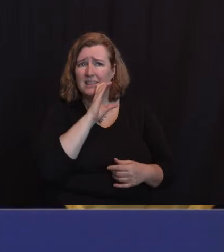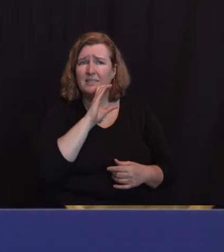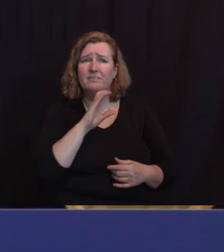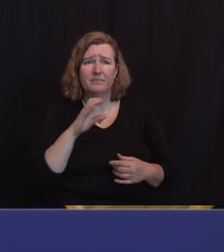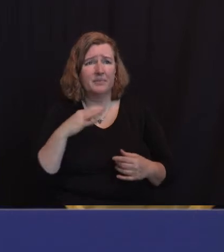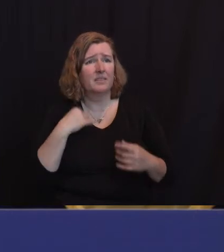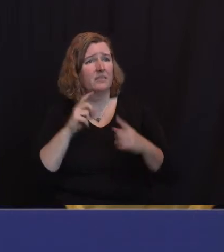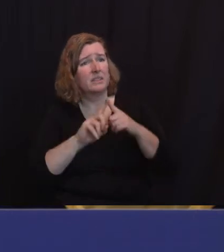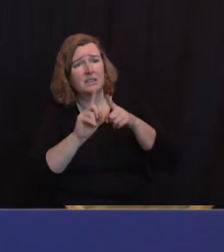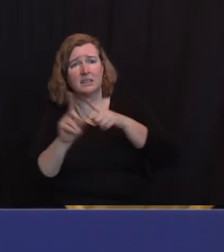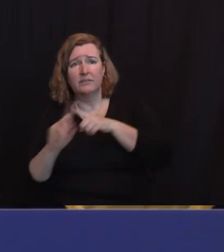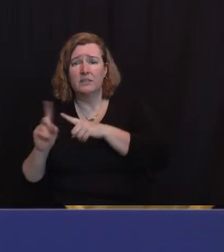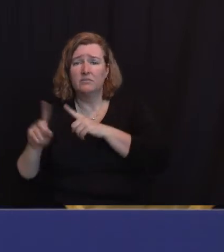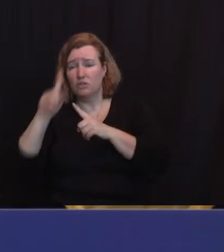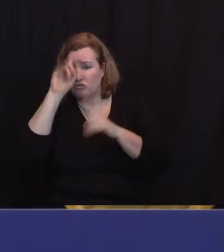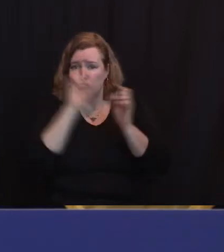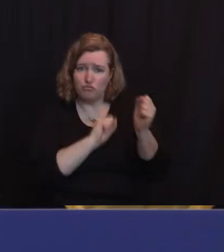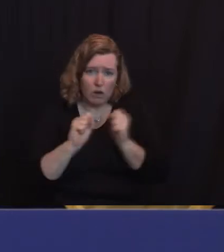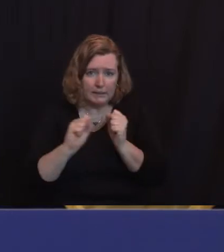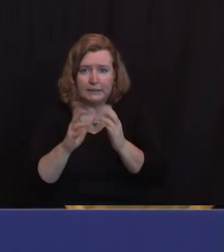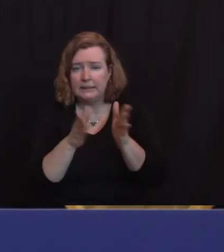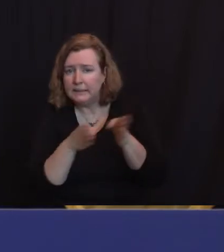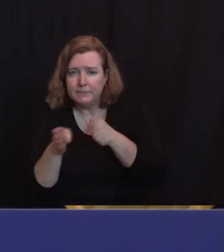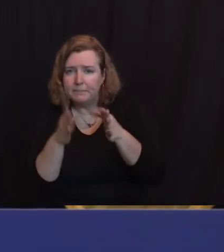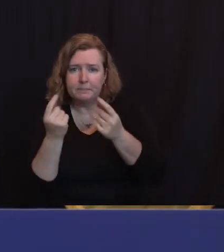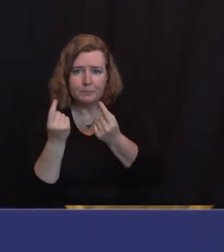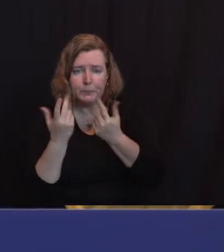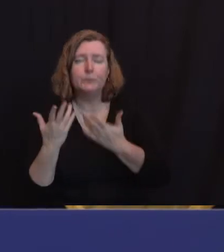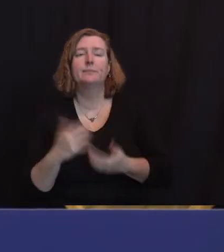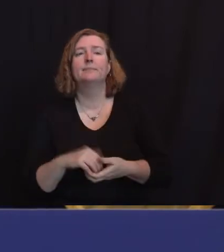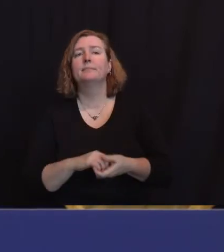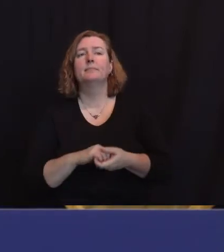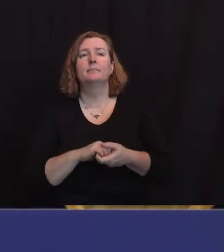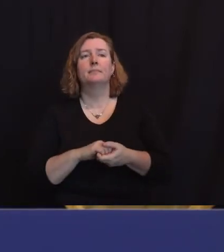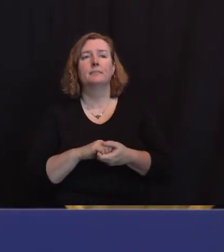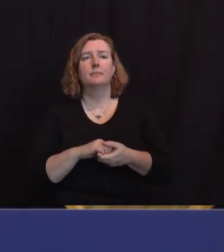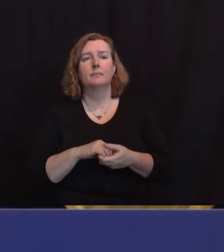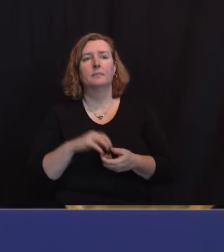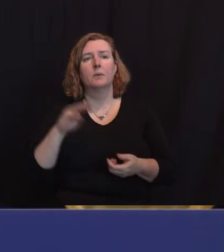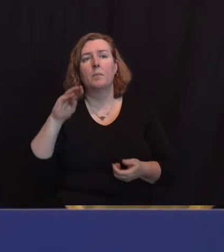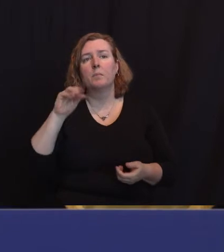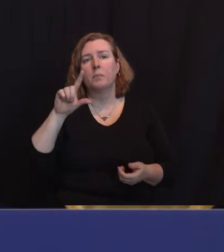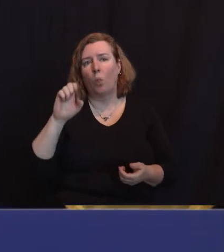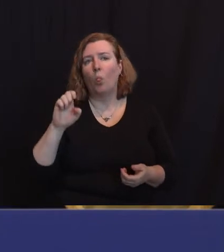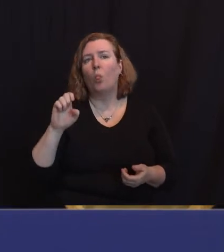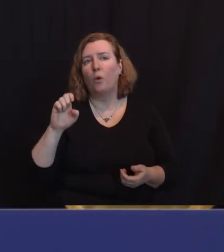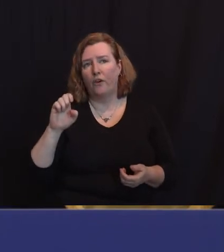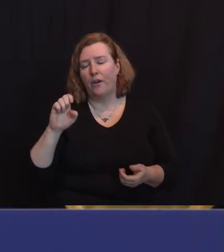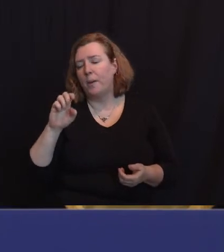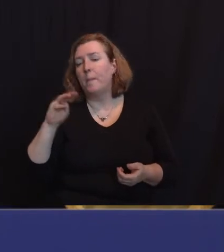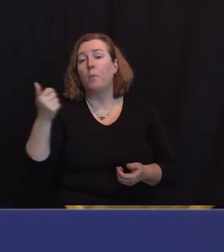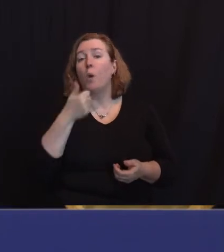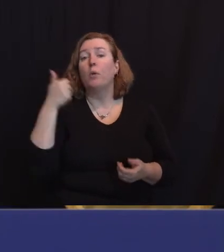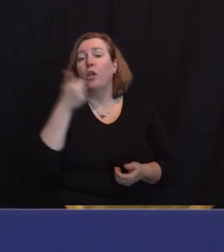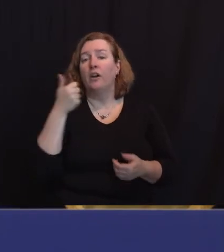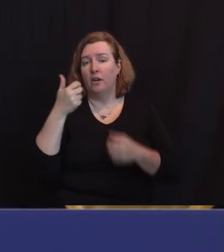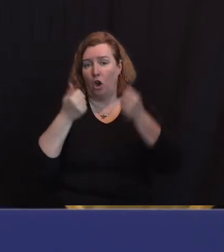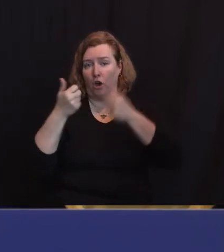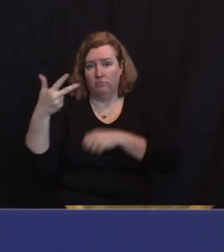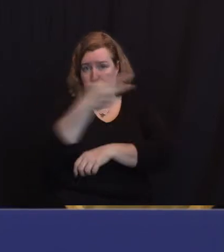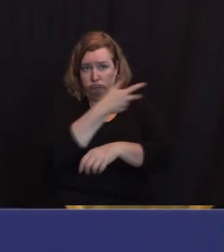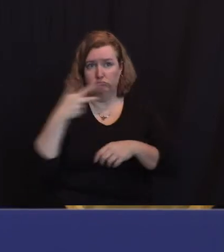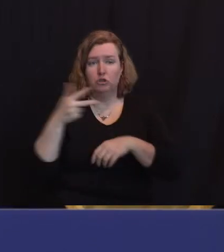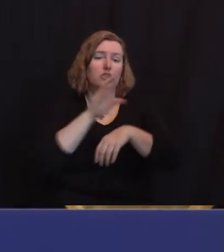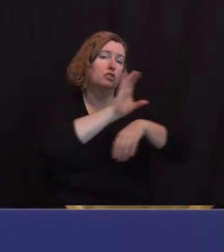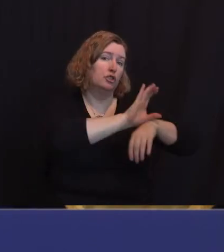no one piece of this, and Judy, you should weigh in, but it's mobile vans, it's houses of worship, it's getting role